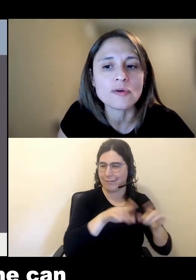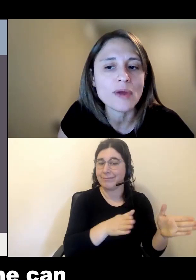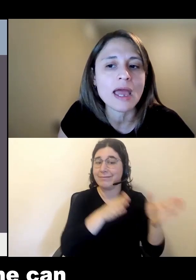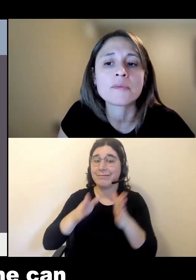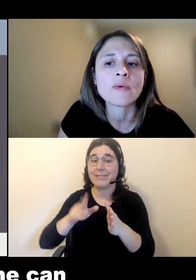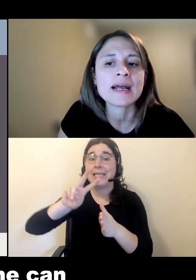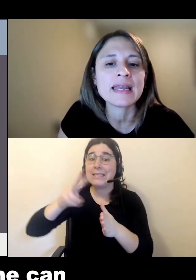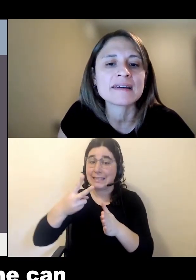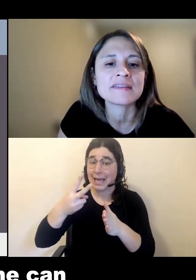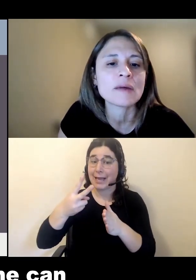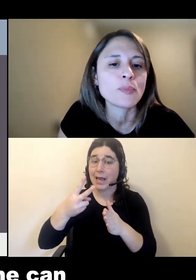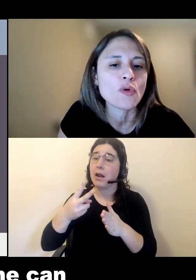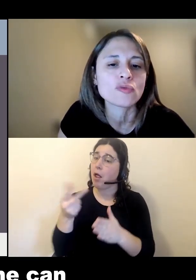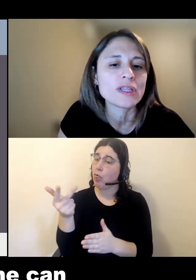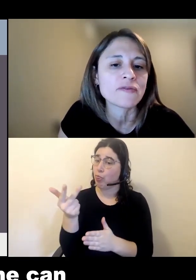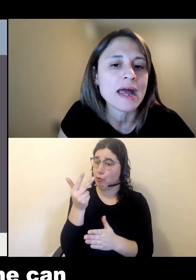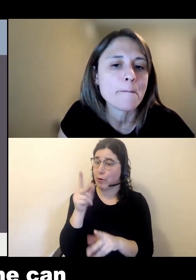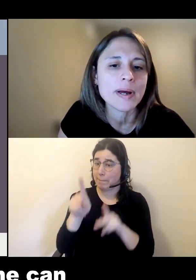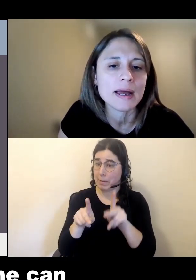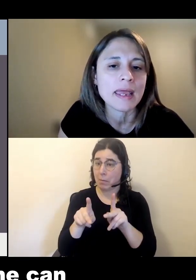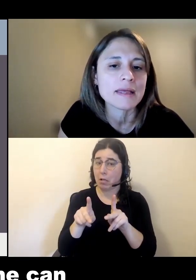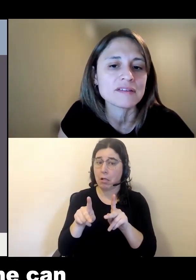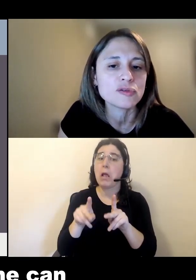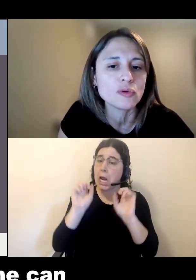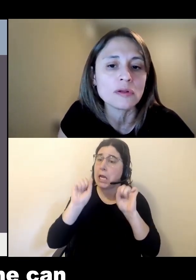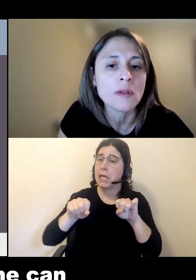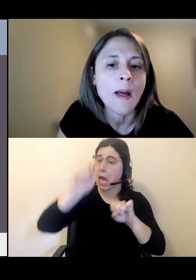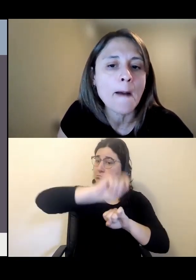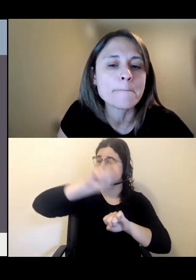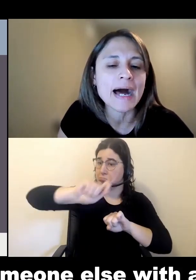is true, everyone can access that board with a ramp and the